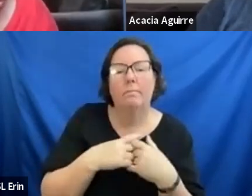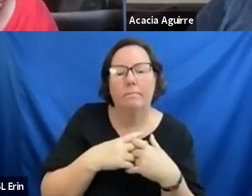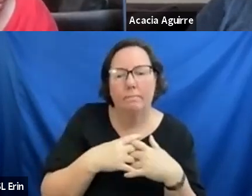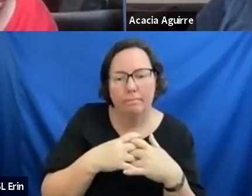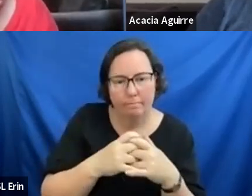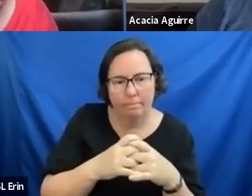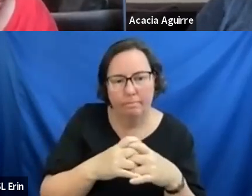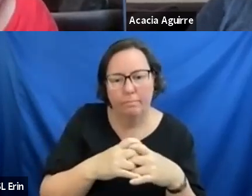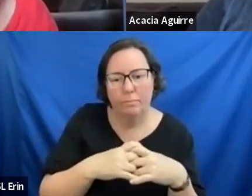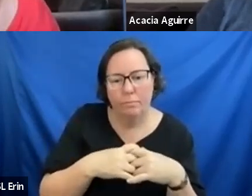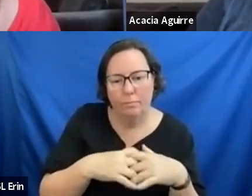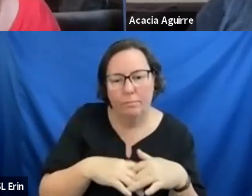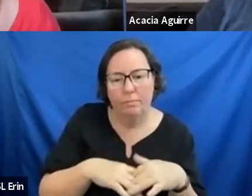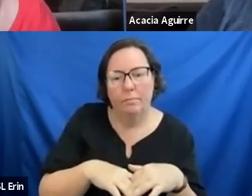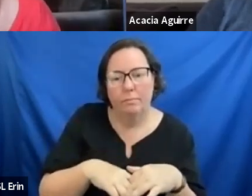BPS.